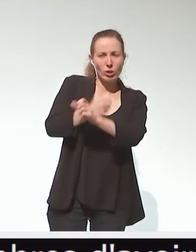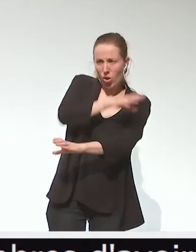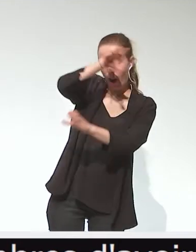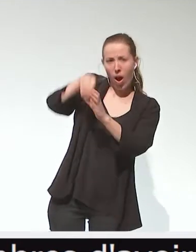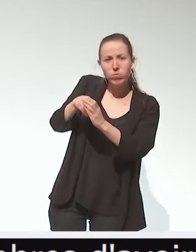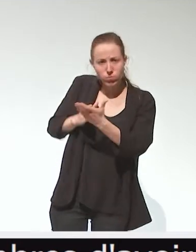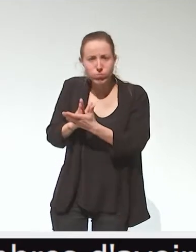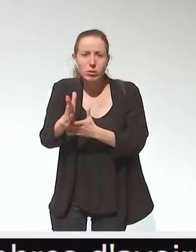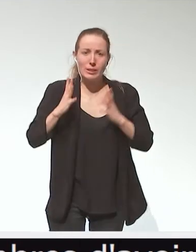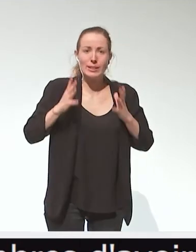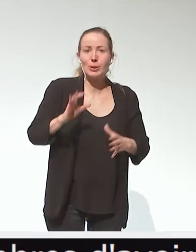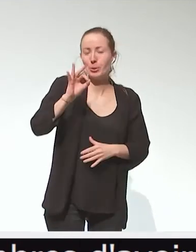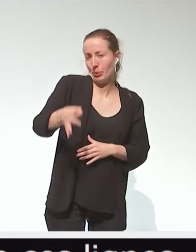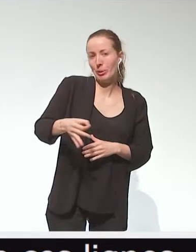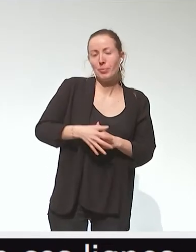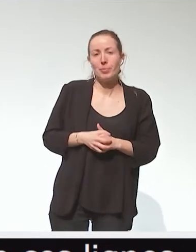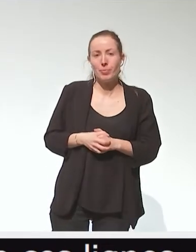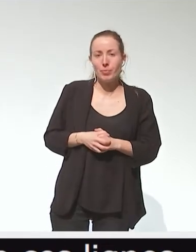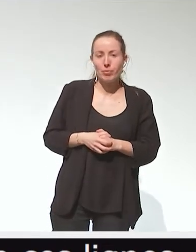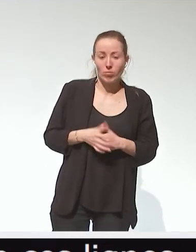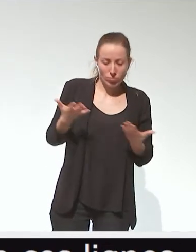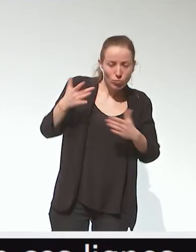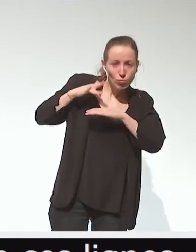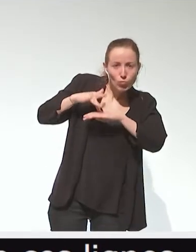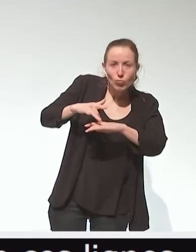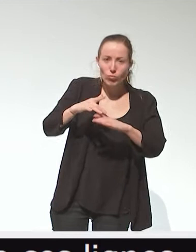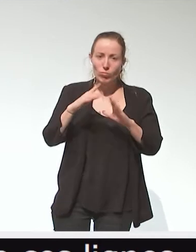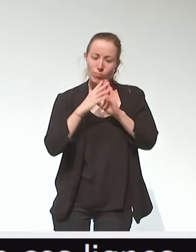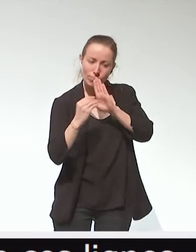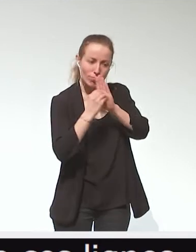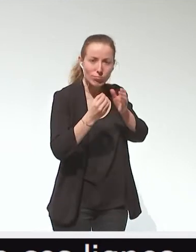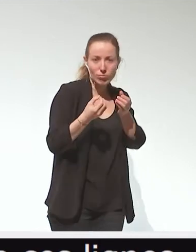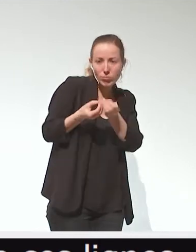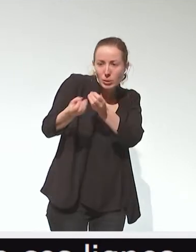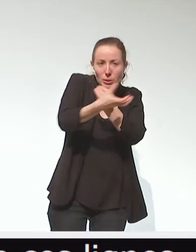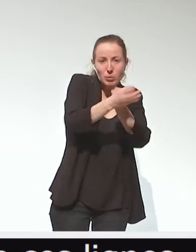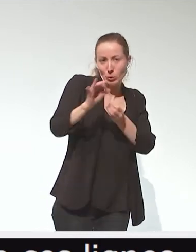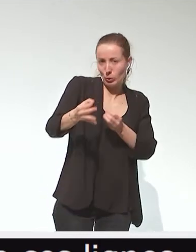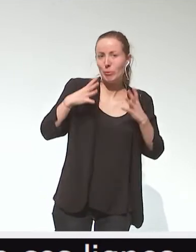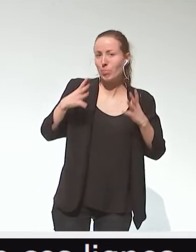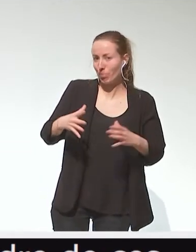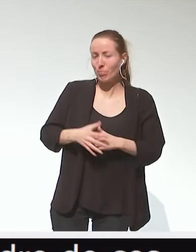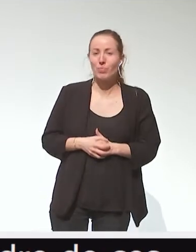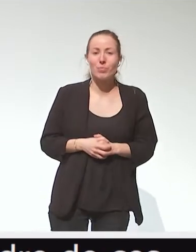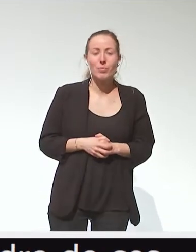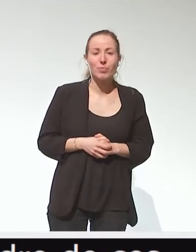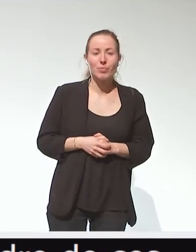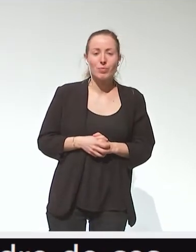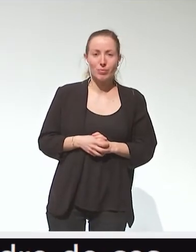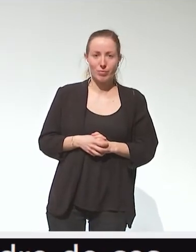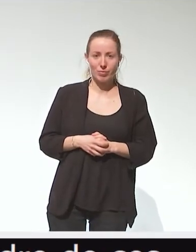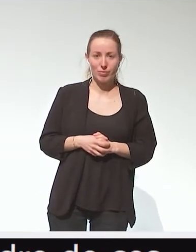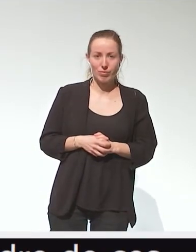Austria will take an active part in those programs and is looking forward to sharing its experience with other member